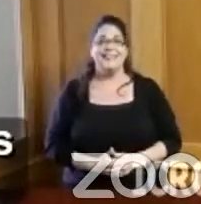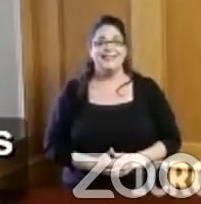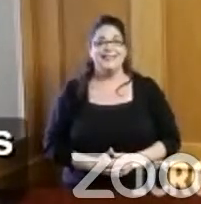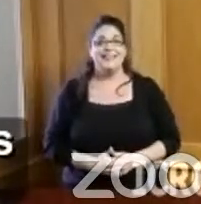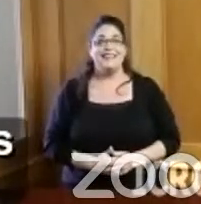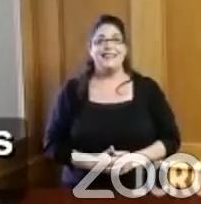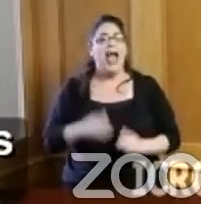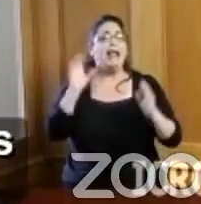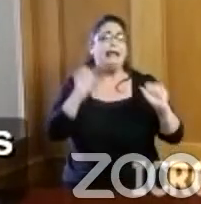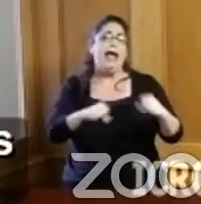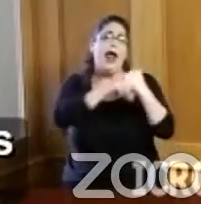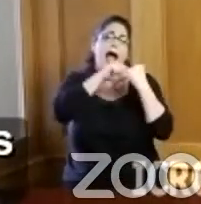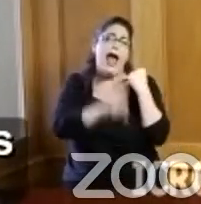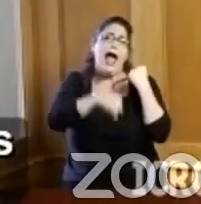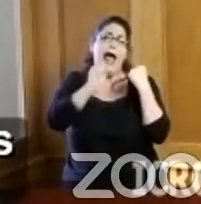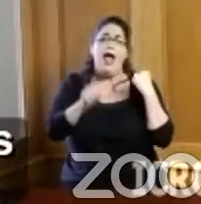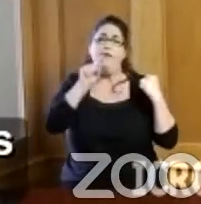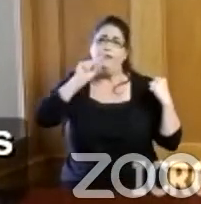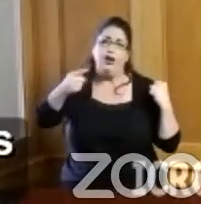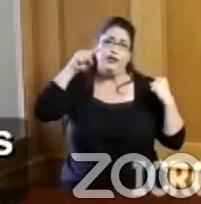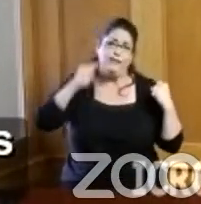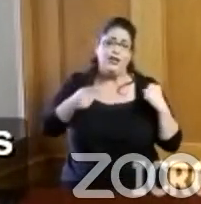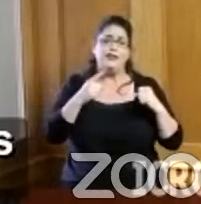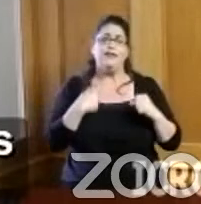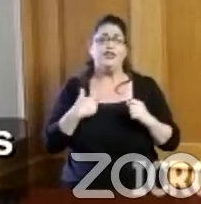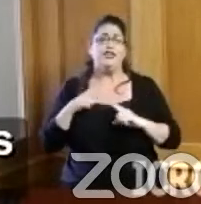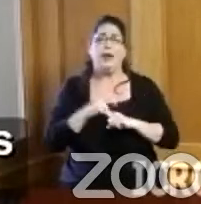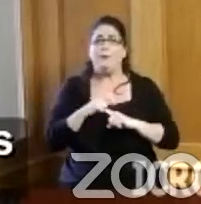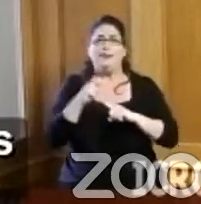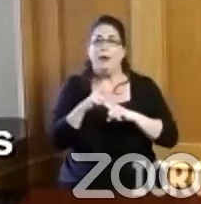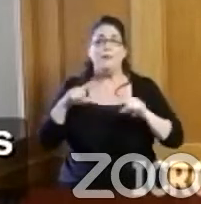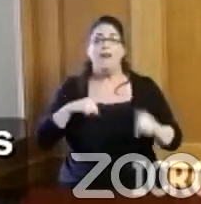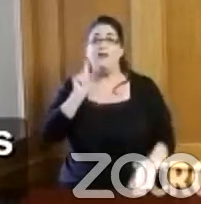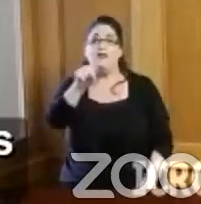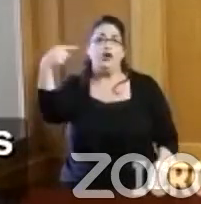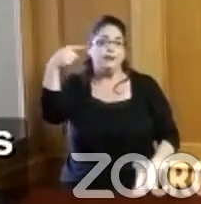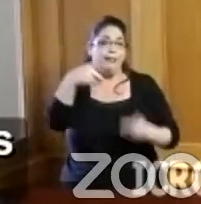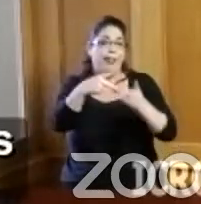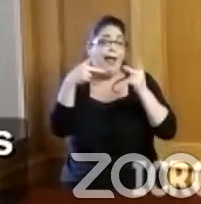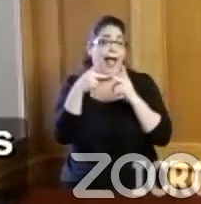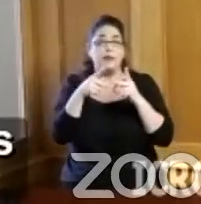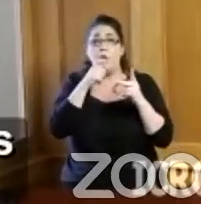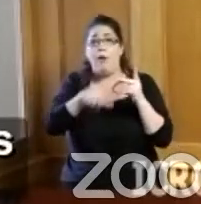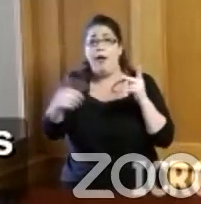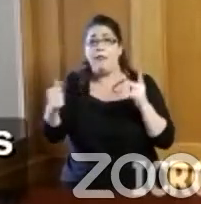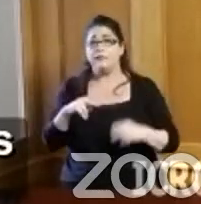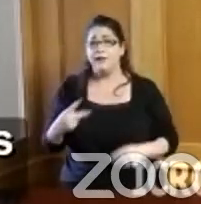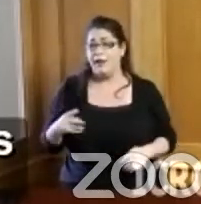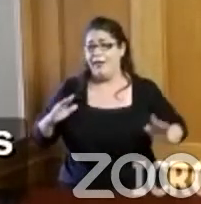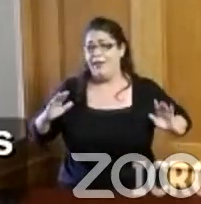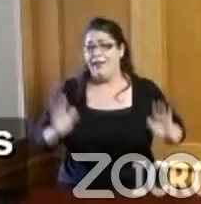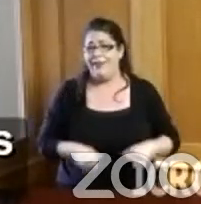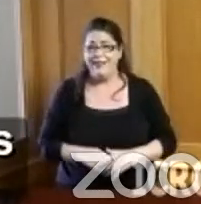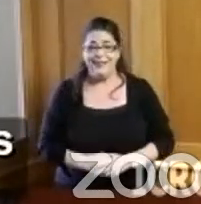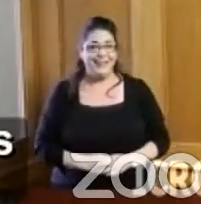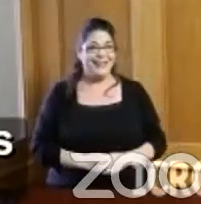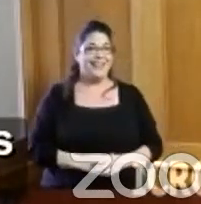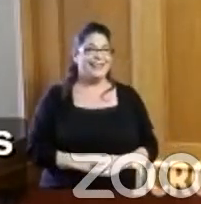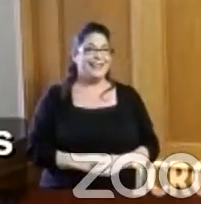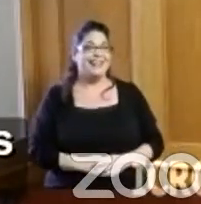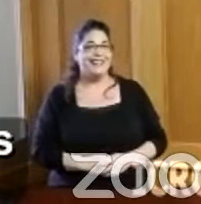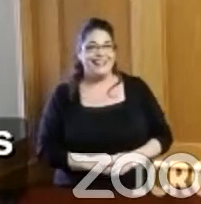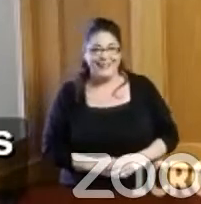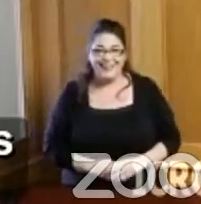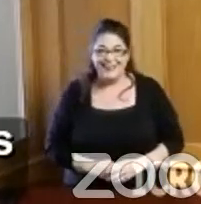And I could go on and on for first times, but once you're first, no one else can follow. So I